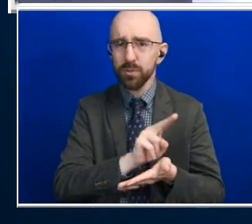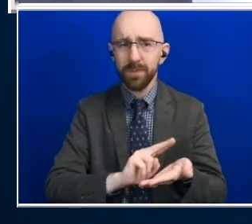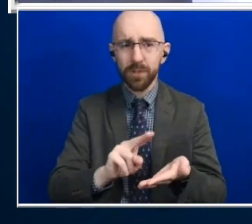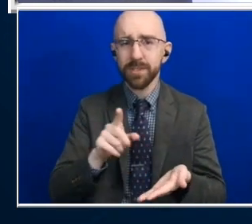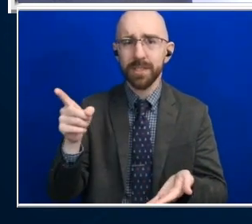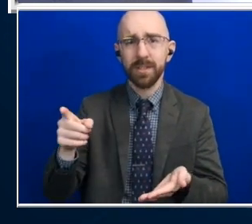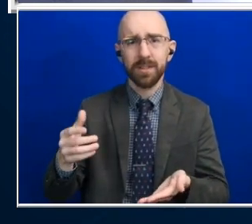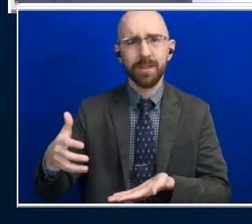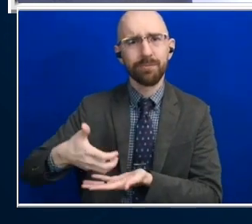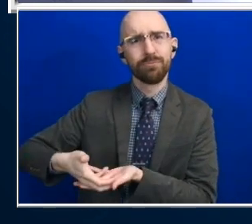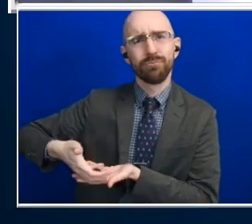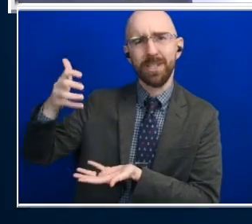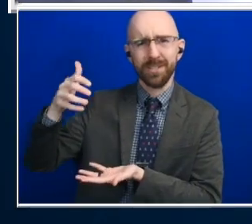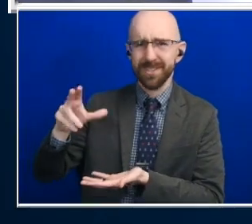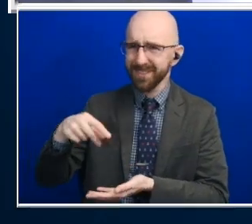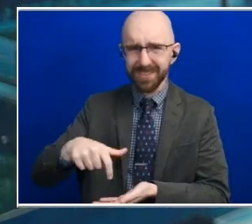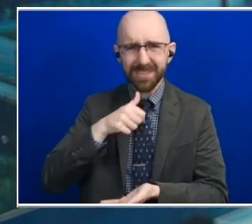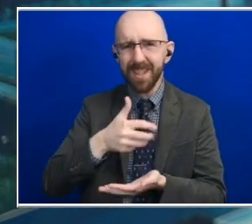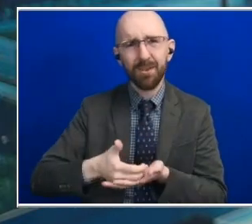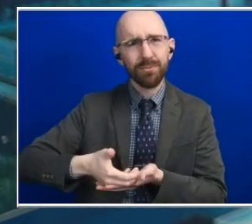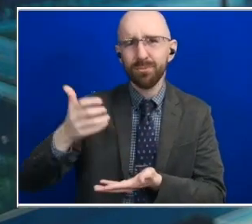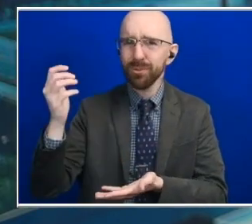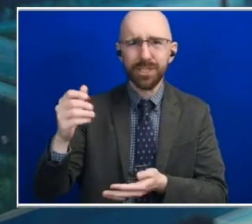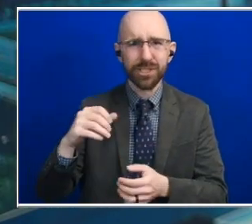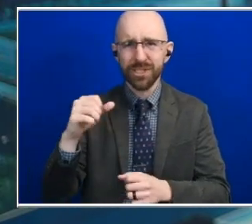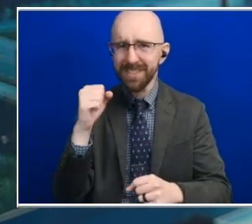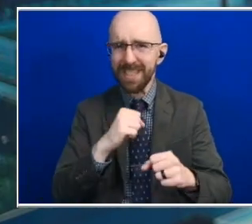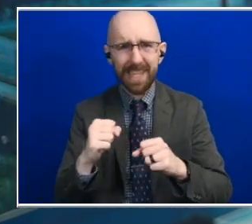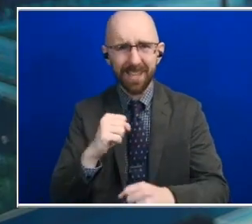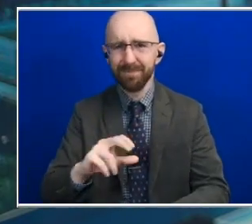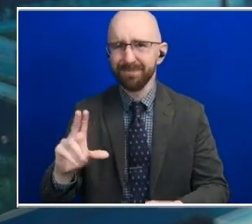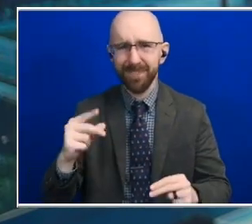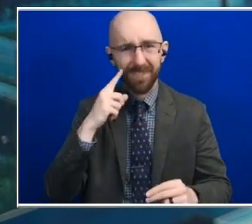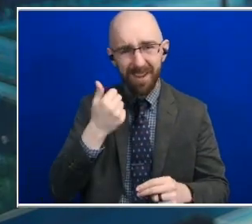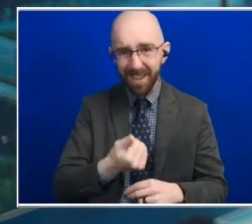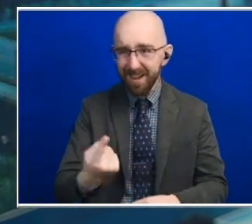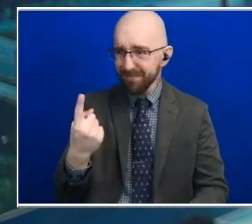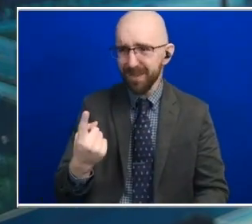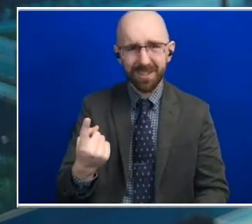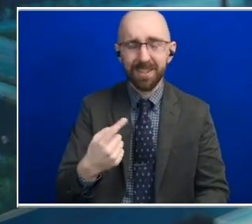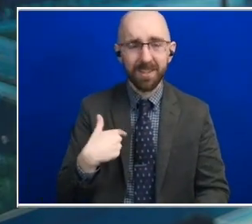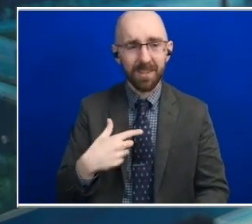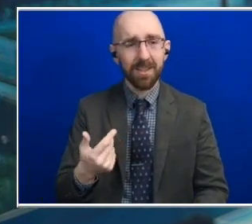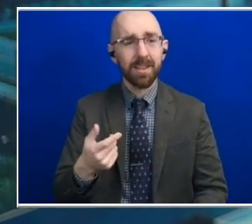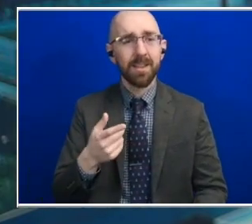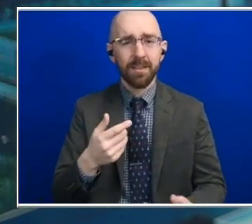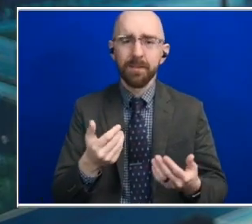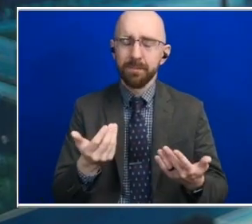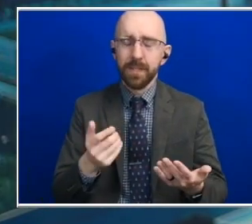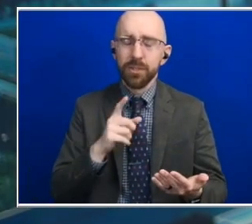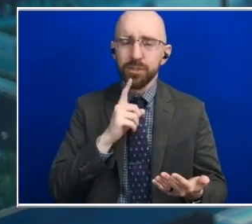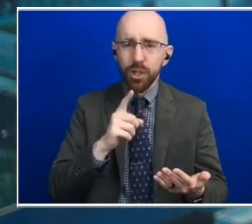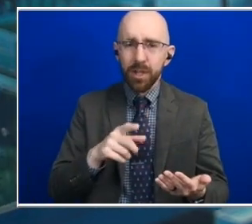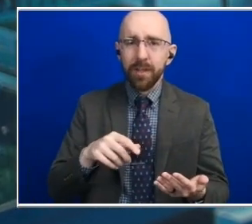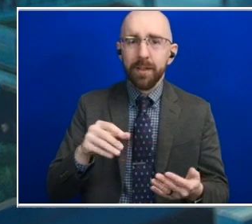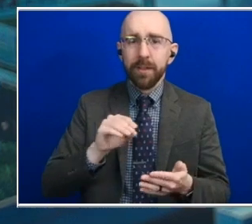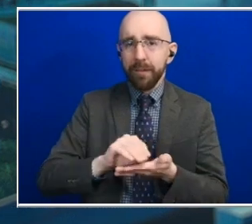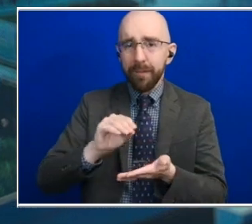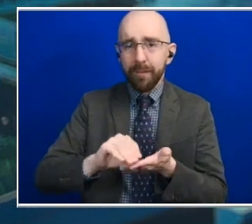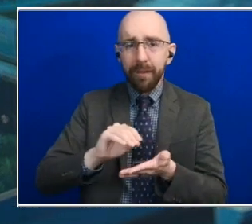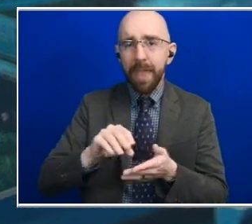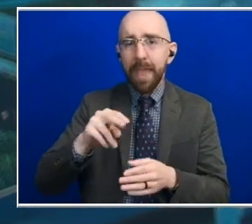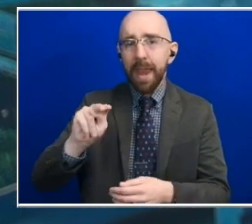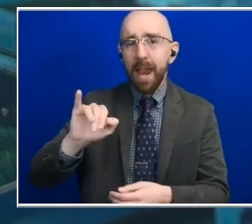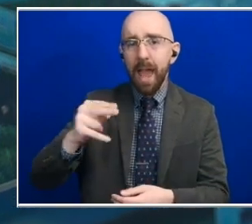not a get-rich-quick scheme for anyone. Does there need to be some reform in the NIH? Sure. But that's nibbling around the edge. If you look at